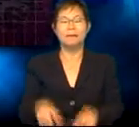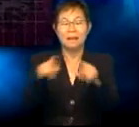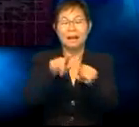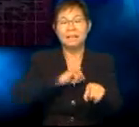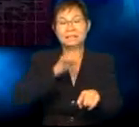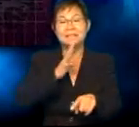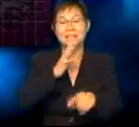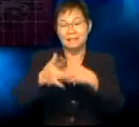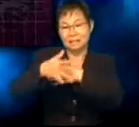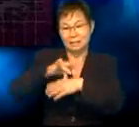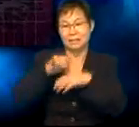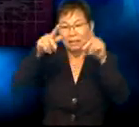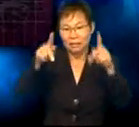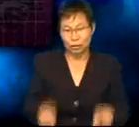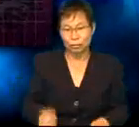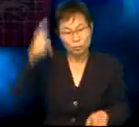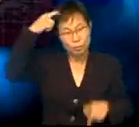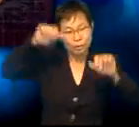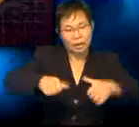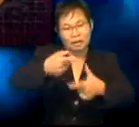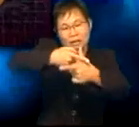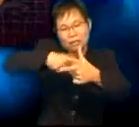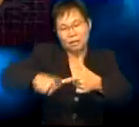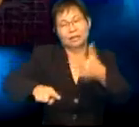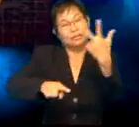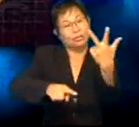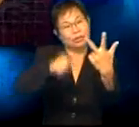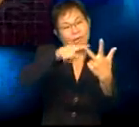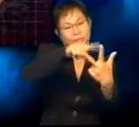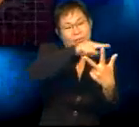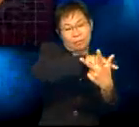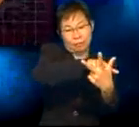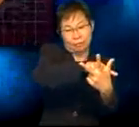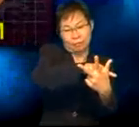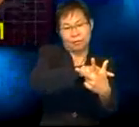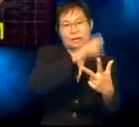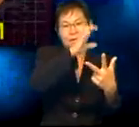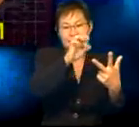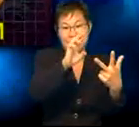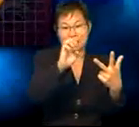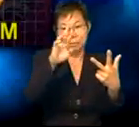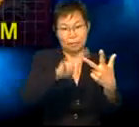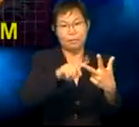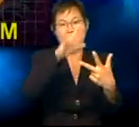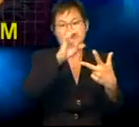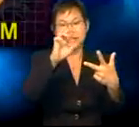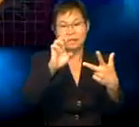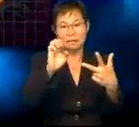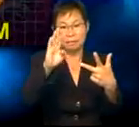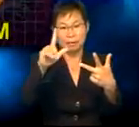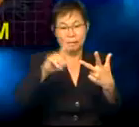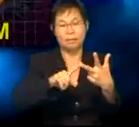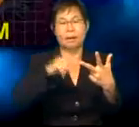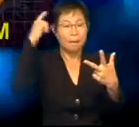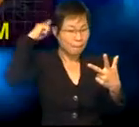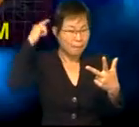Like I said earlier, the human brain can be divided into three main parts. That is the cerebrum, the cerebellum, and